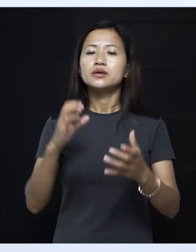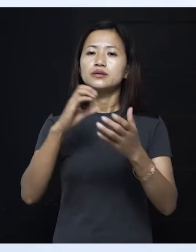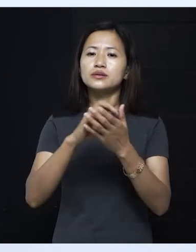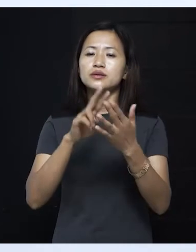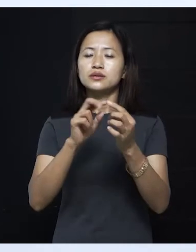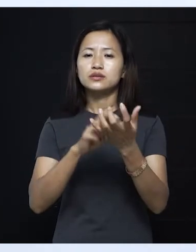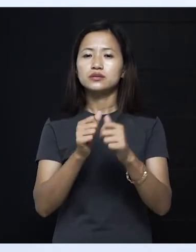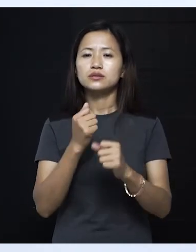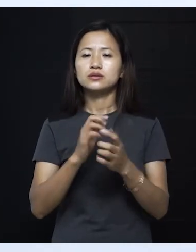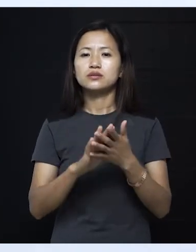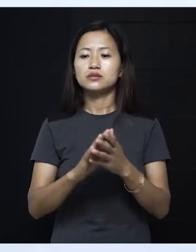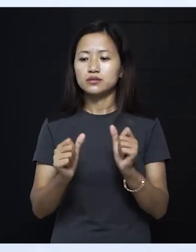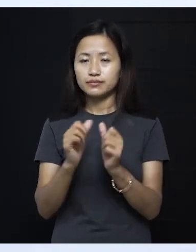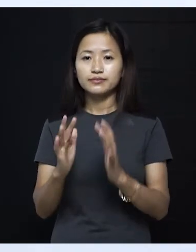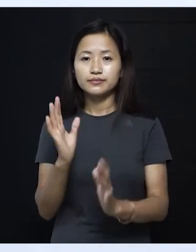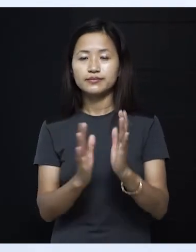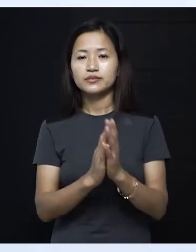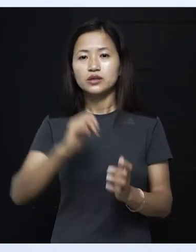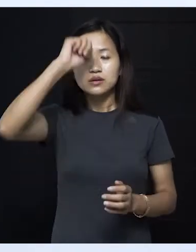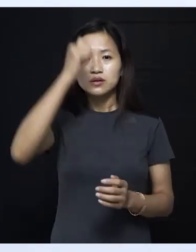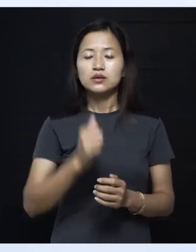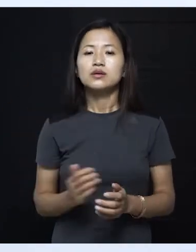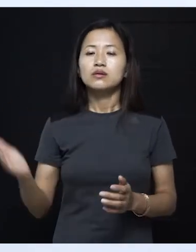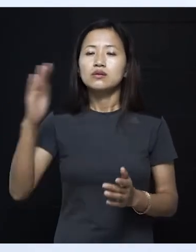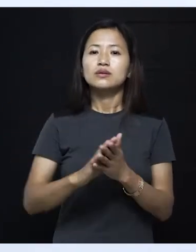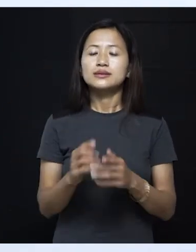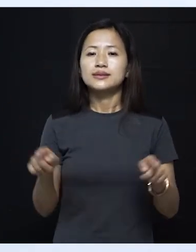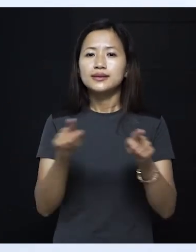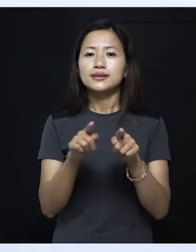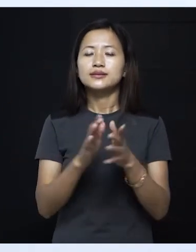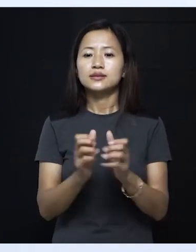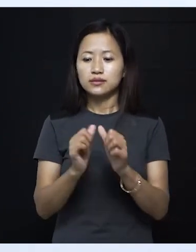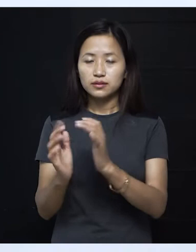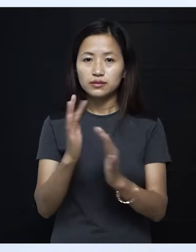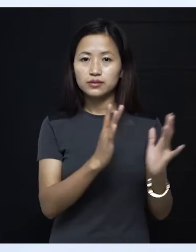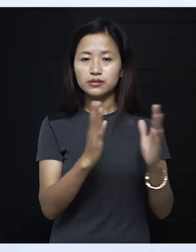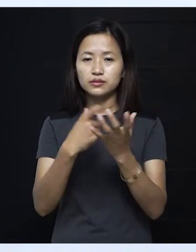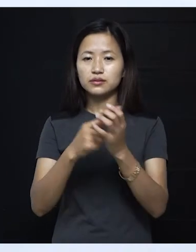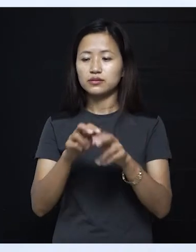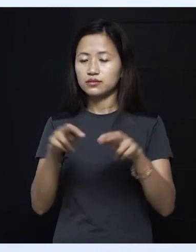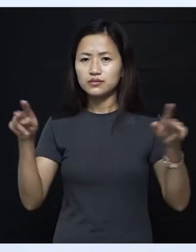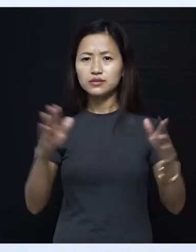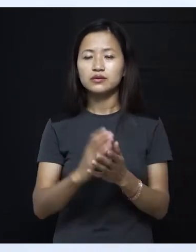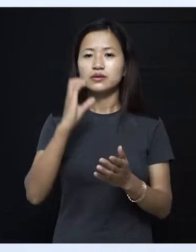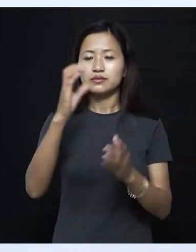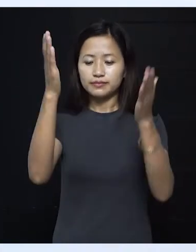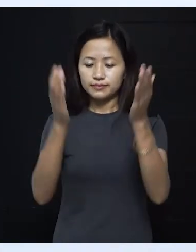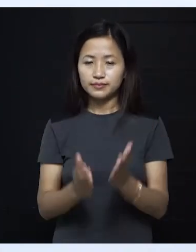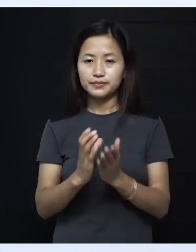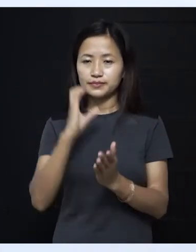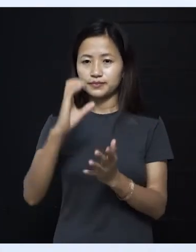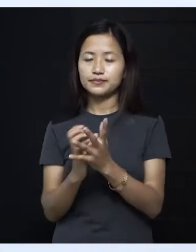engaged in agriculture. Then India is also called as an agricultural country, okay? So